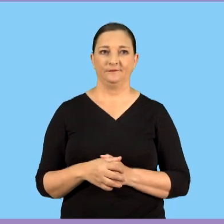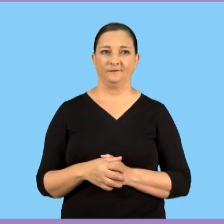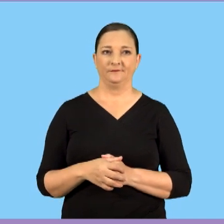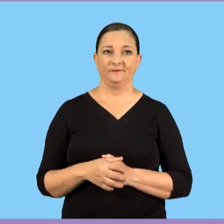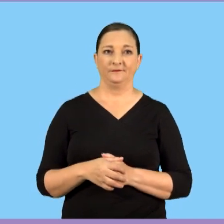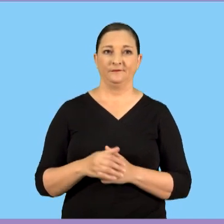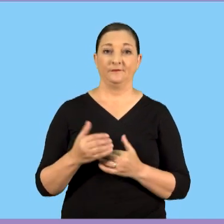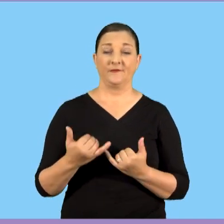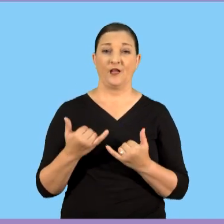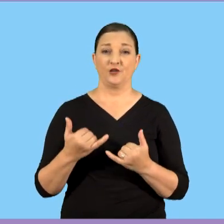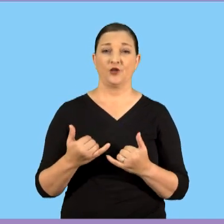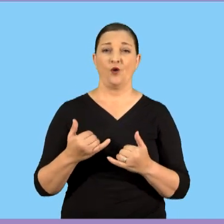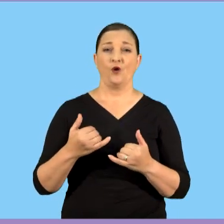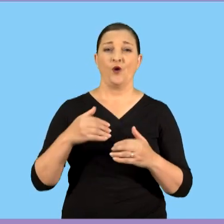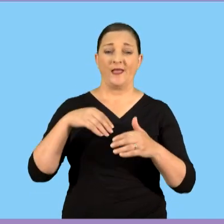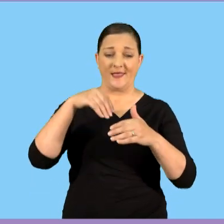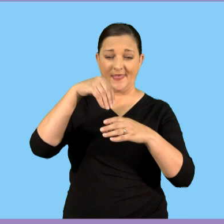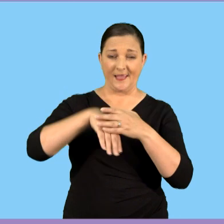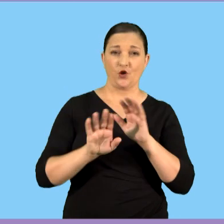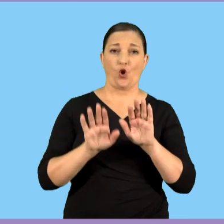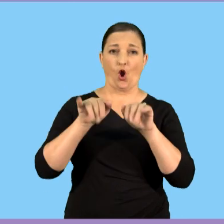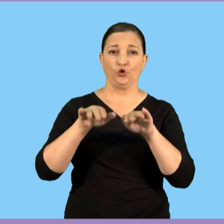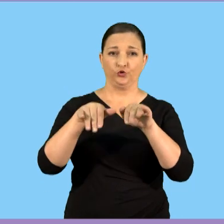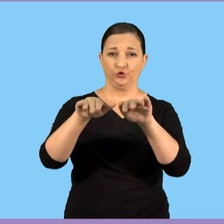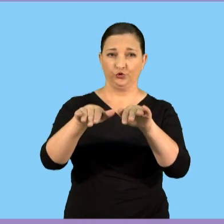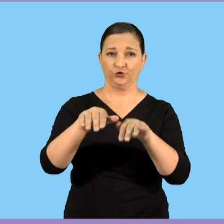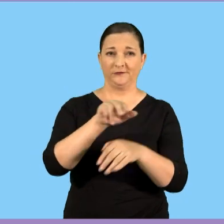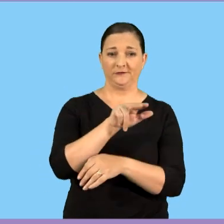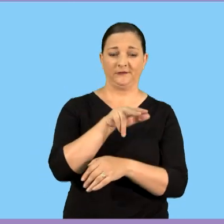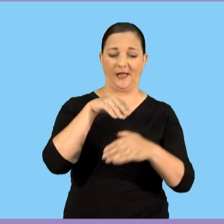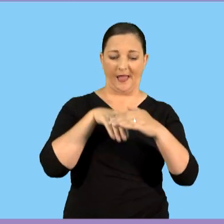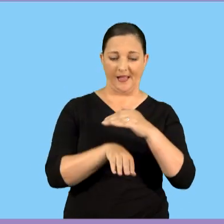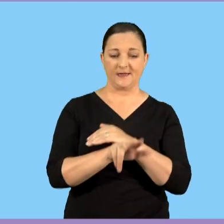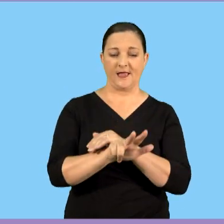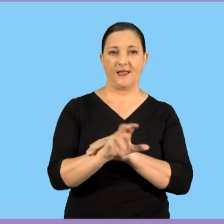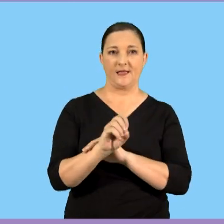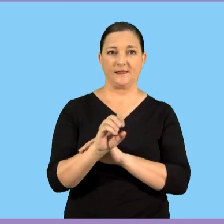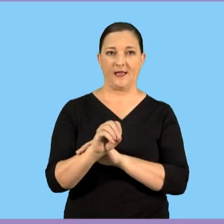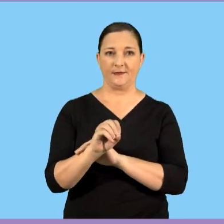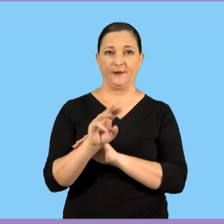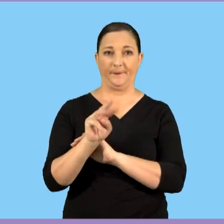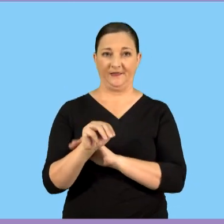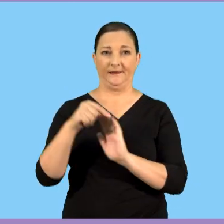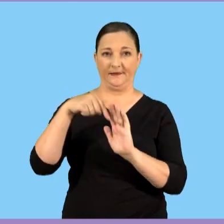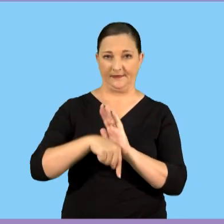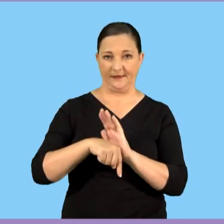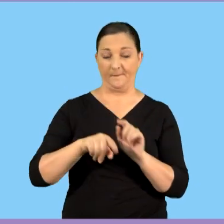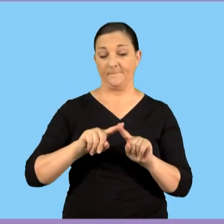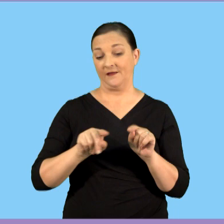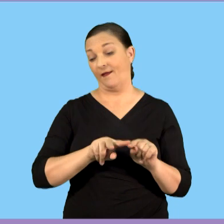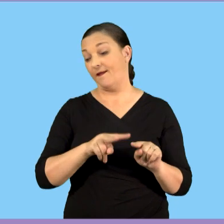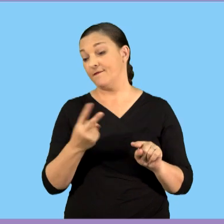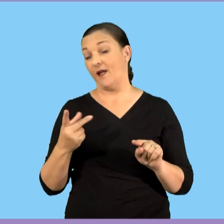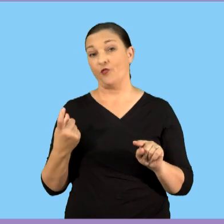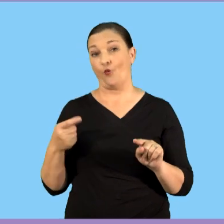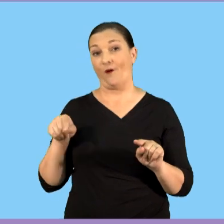one trench in the ocean is 800 meters deep and another is 2,200